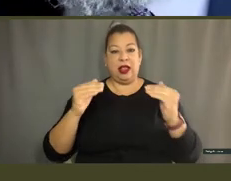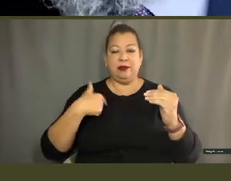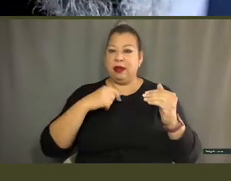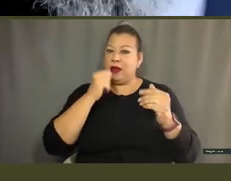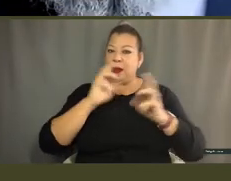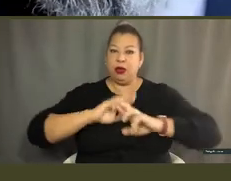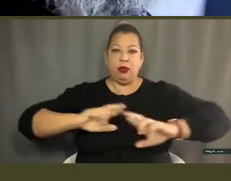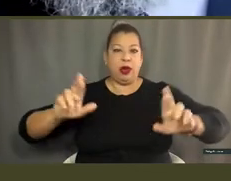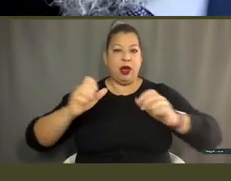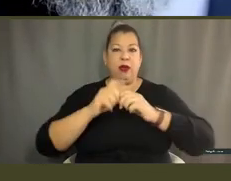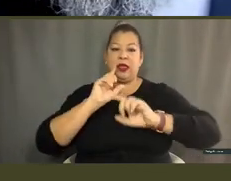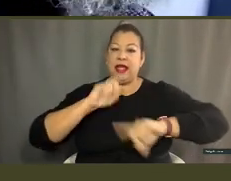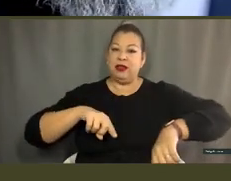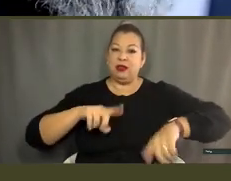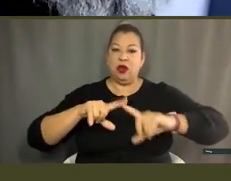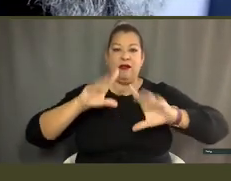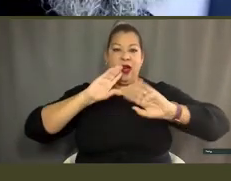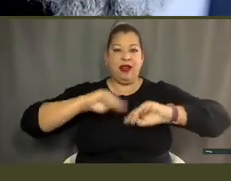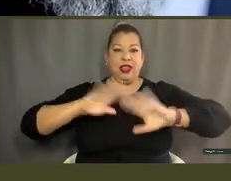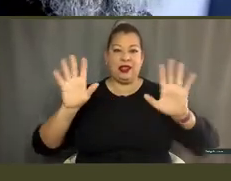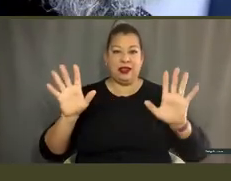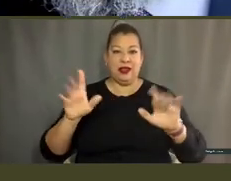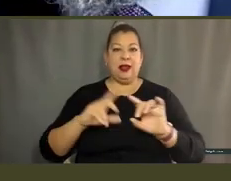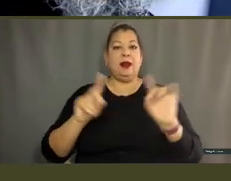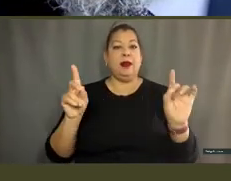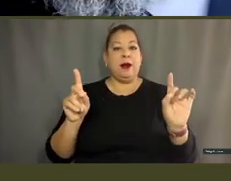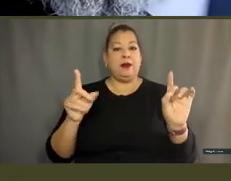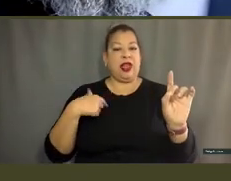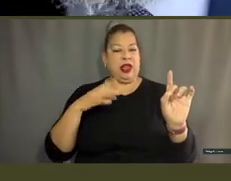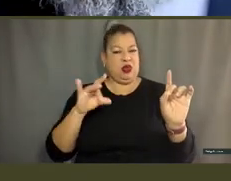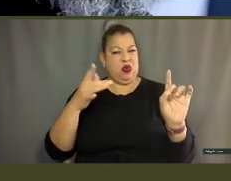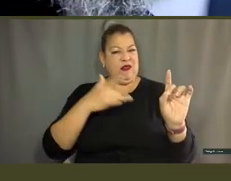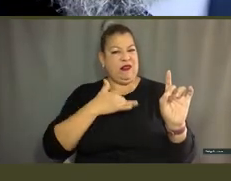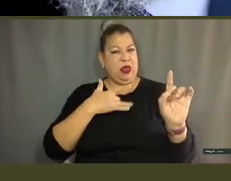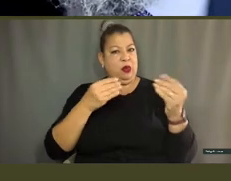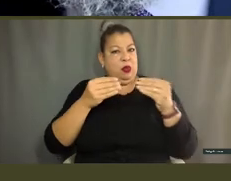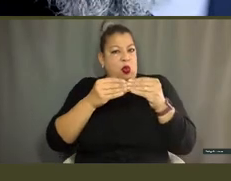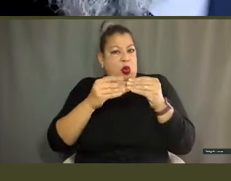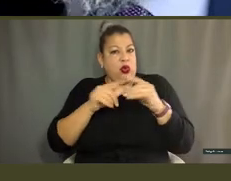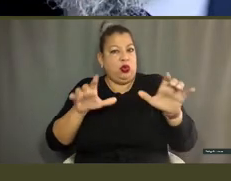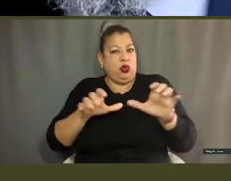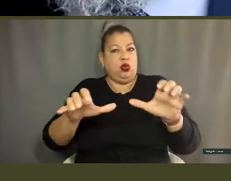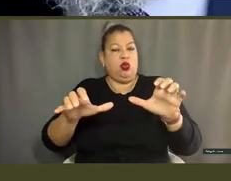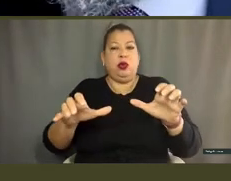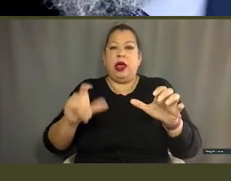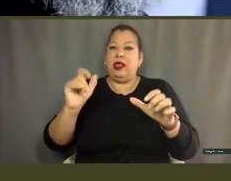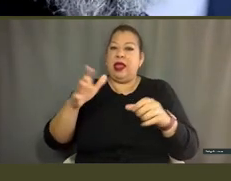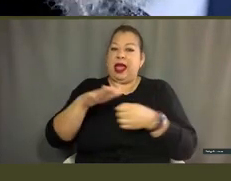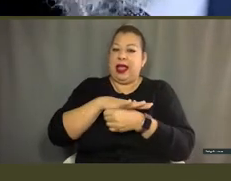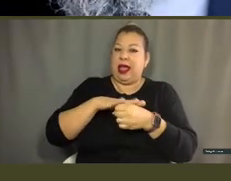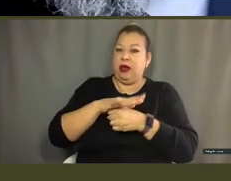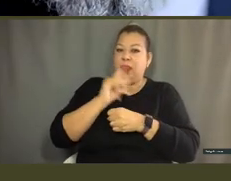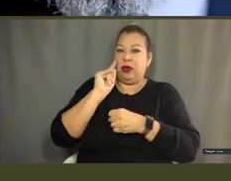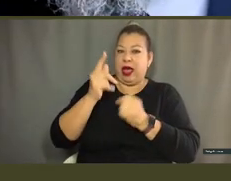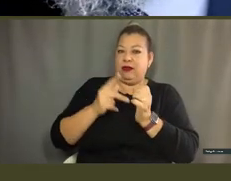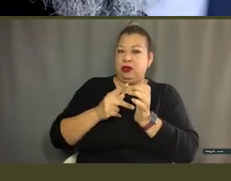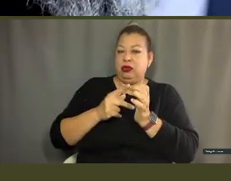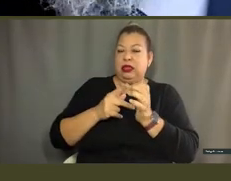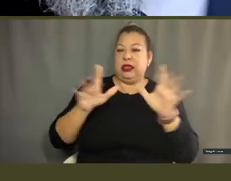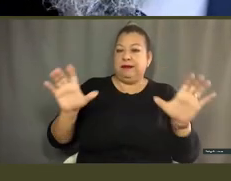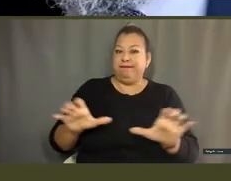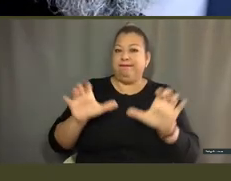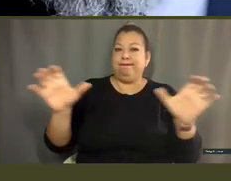answers to the pathways, but I do think that there's still more to be done. And this is an area, certainly, we have to redouble the efforts coming out of